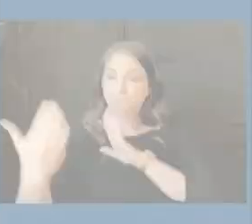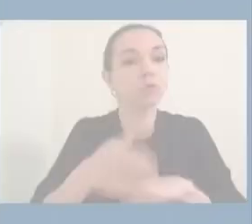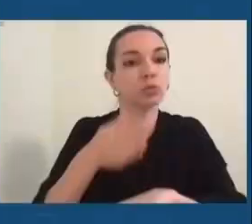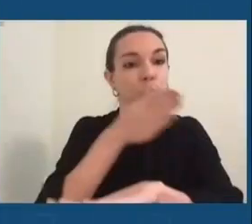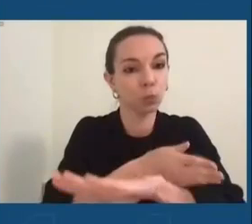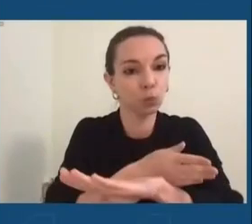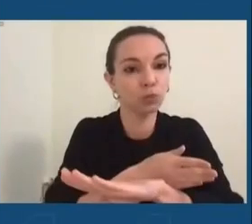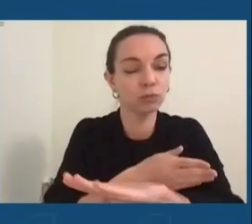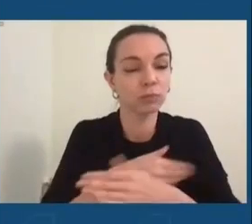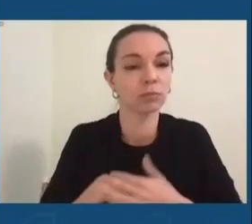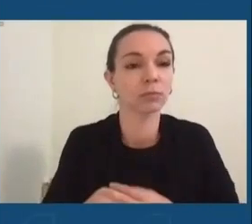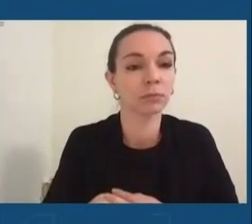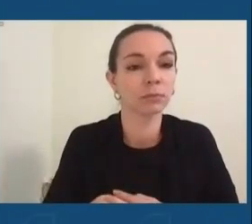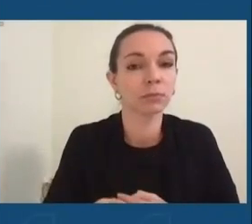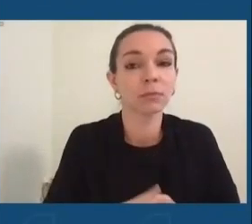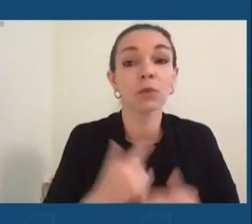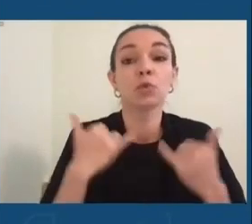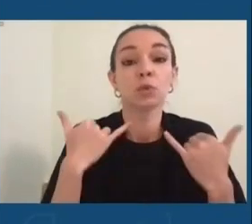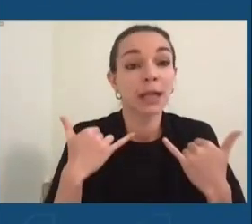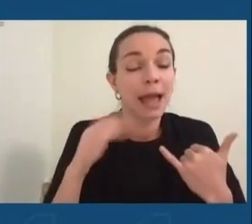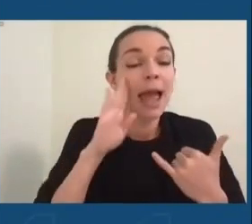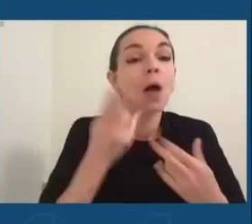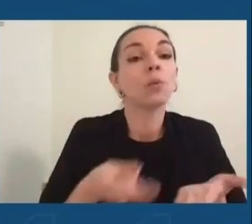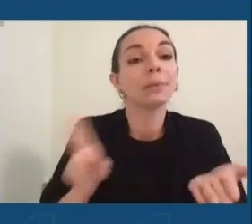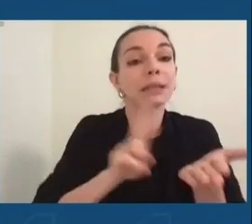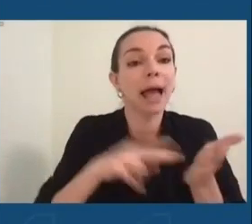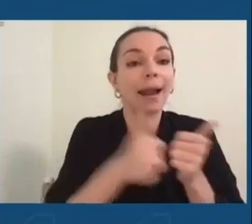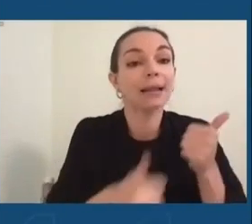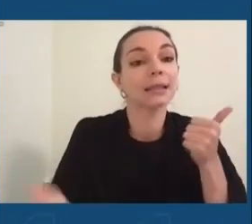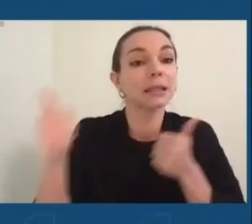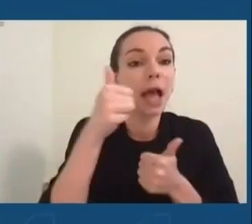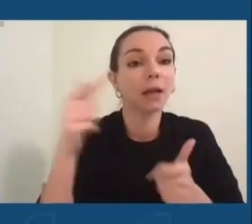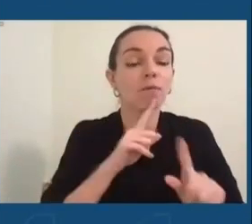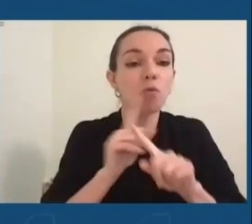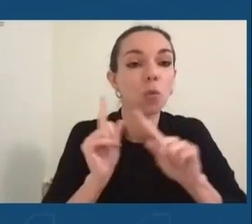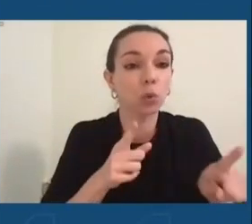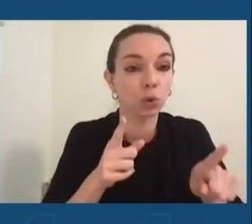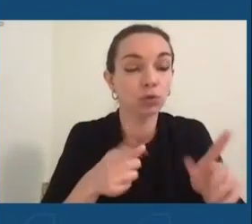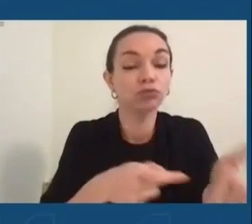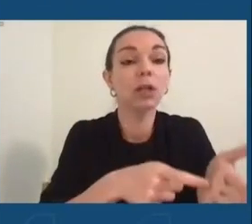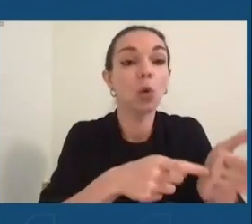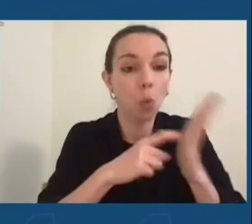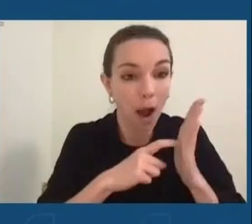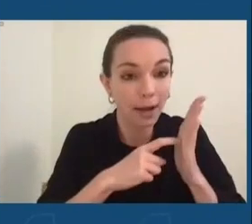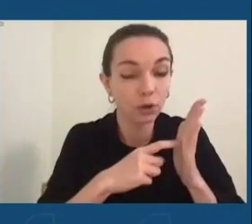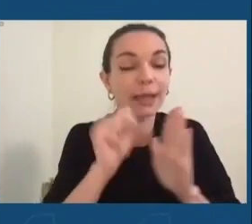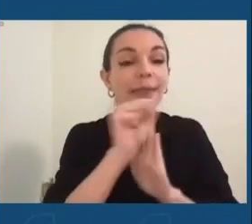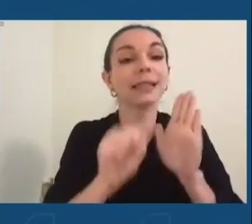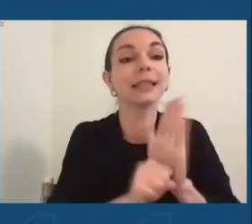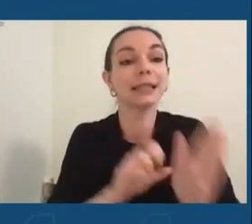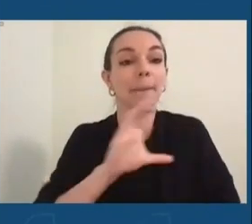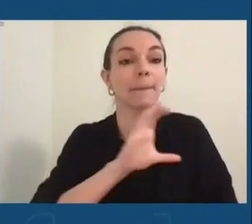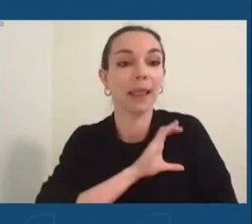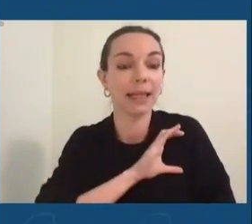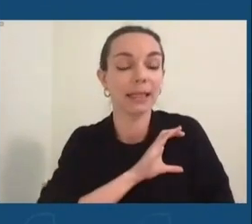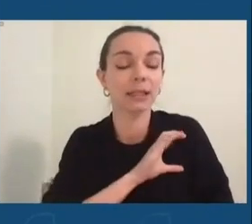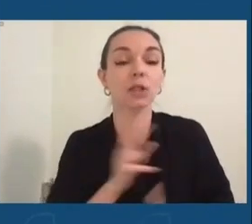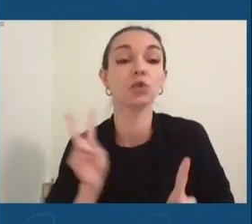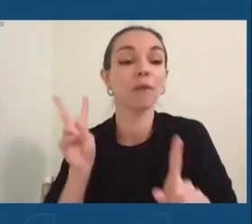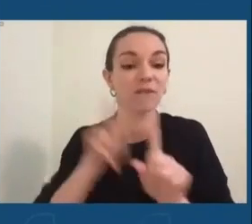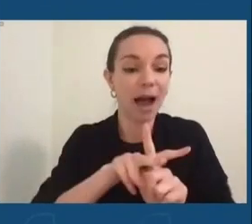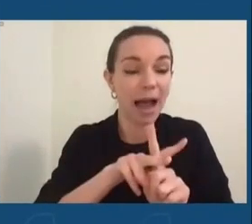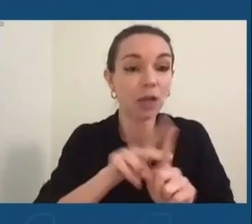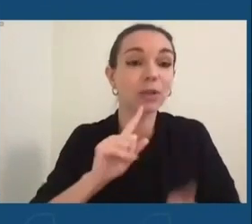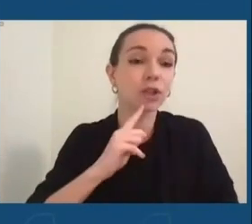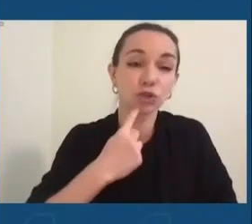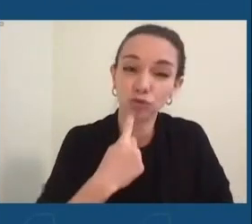is. Today, I'll be signing an executive order requiring the state police to file an extreme risk